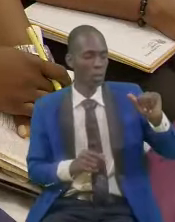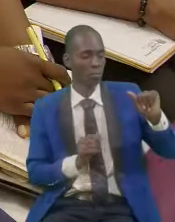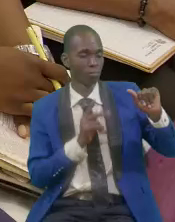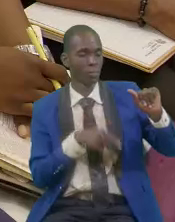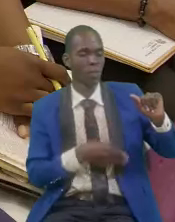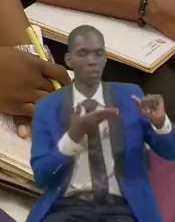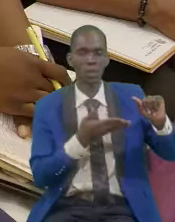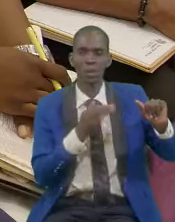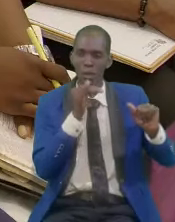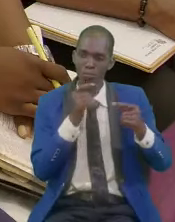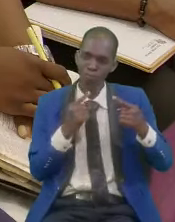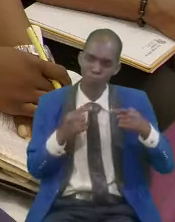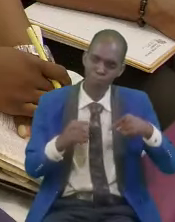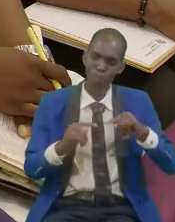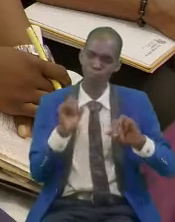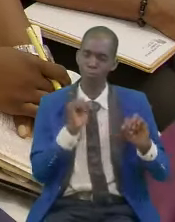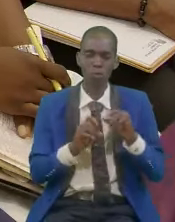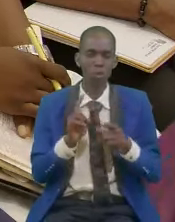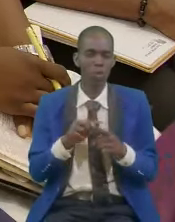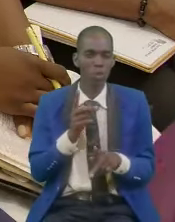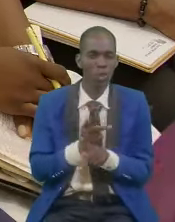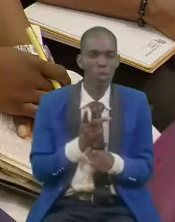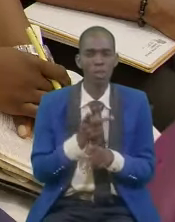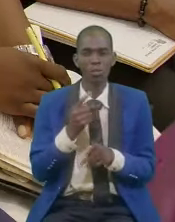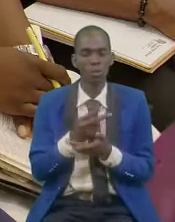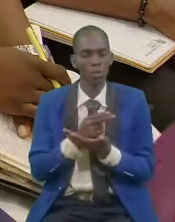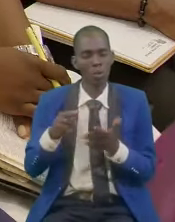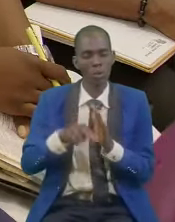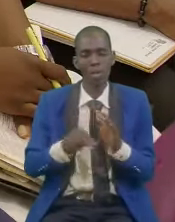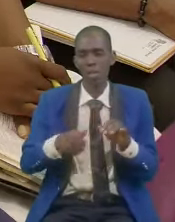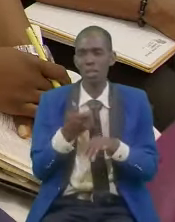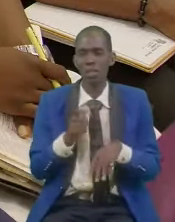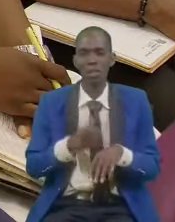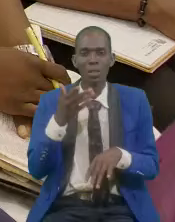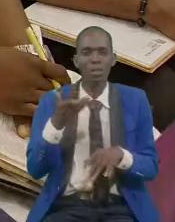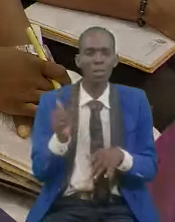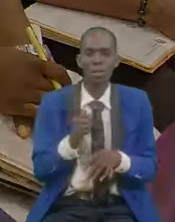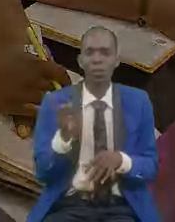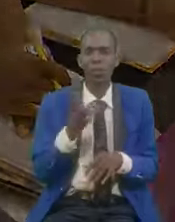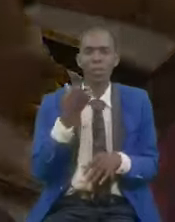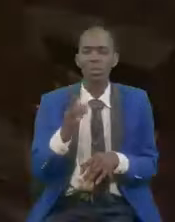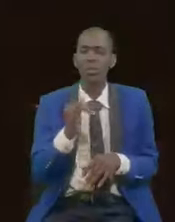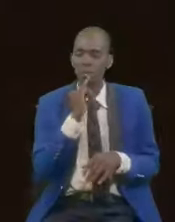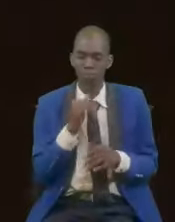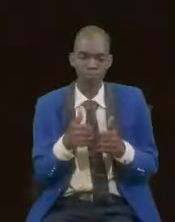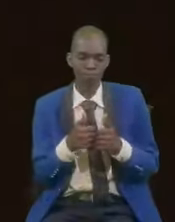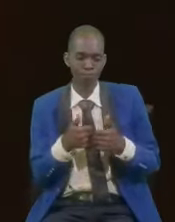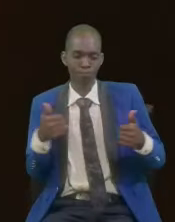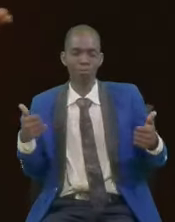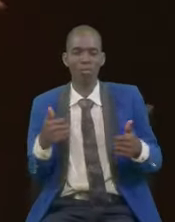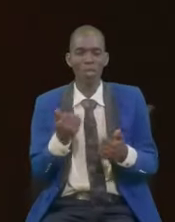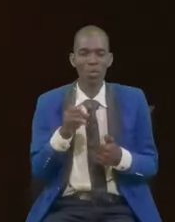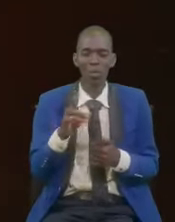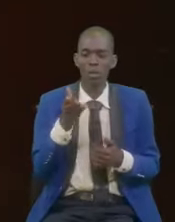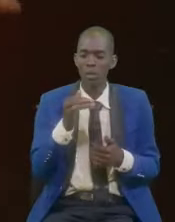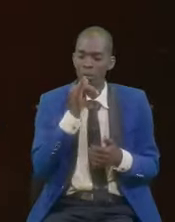to keep his sanctification. Anywhere there is division, anywhere there's disunity, anywhere